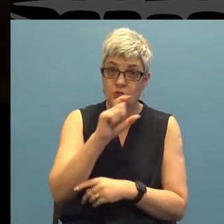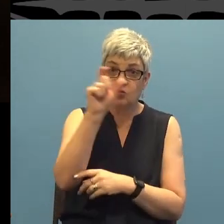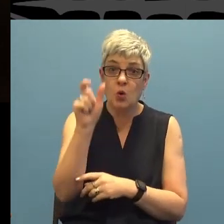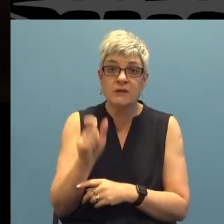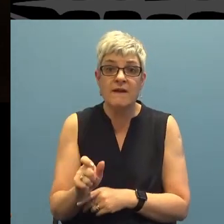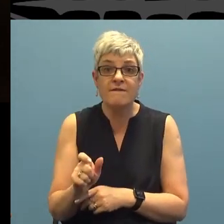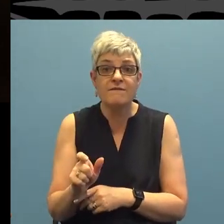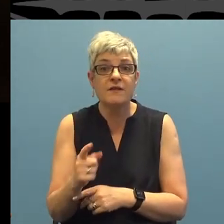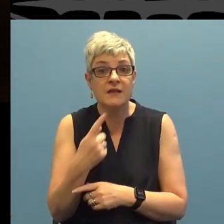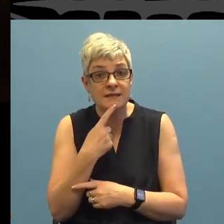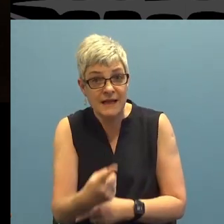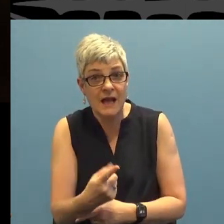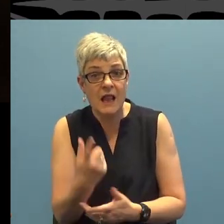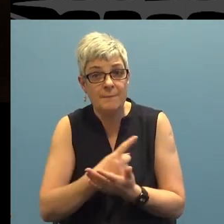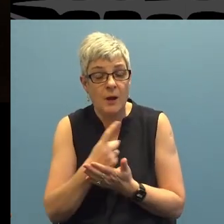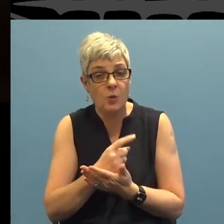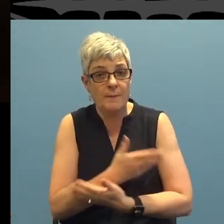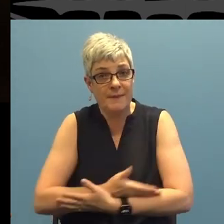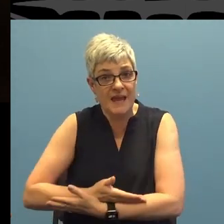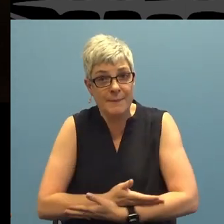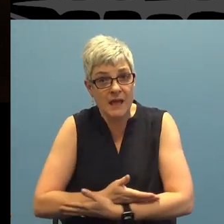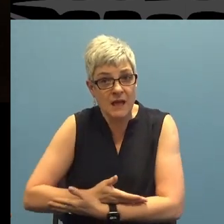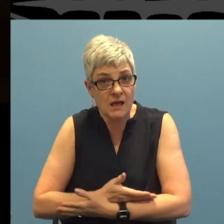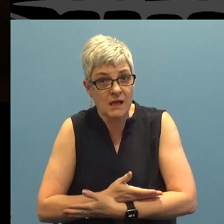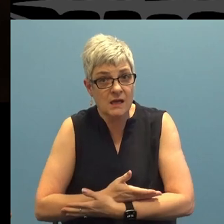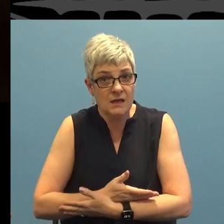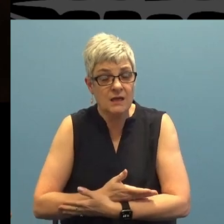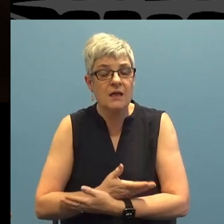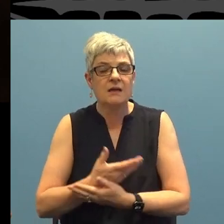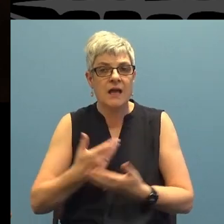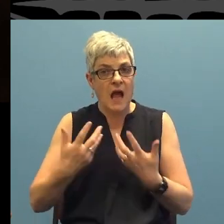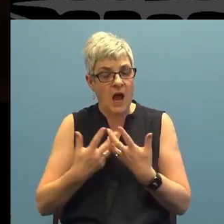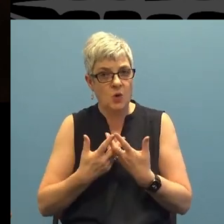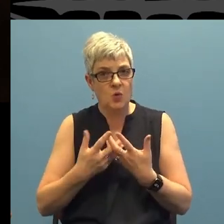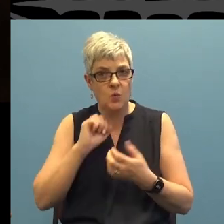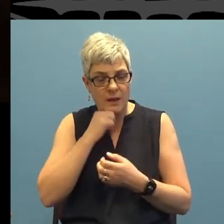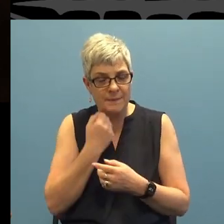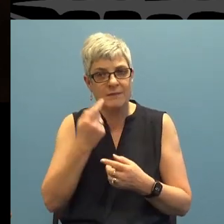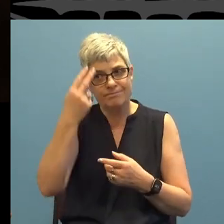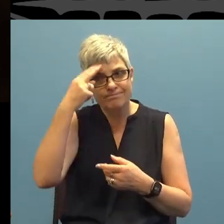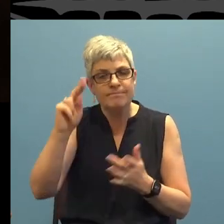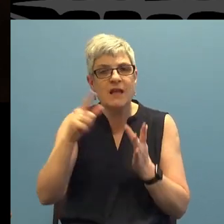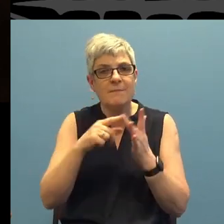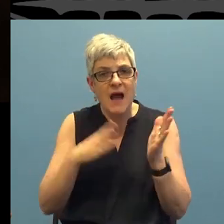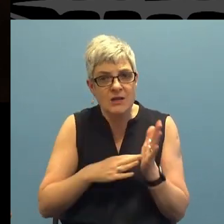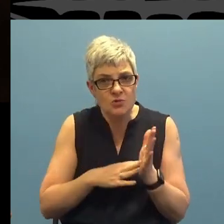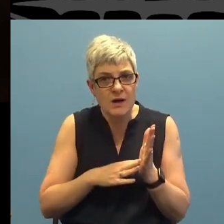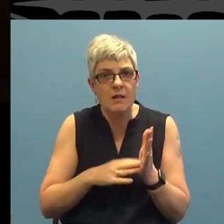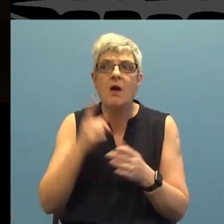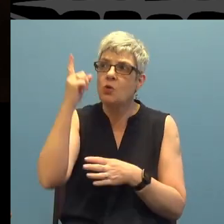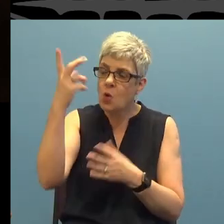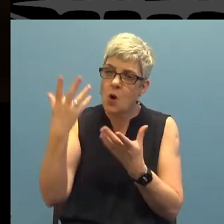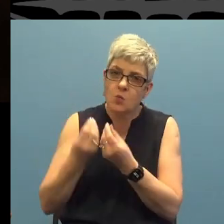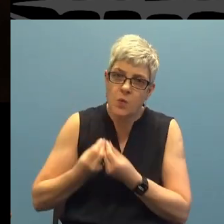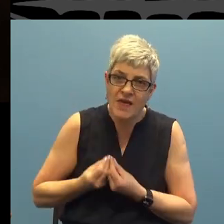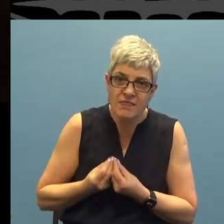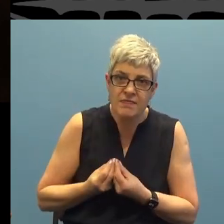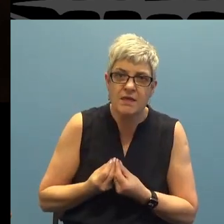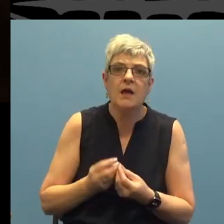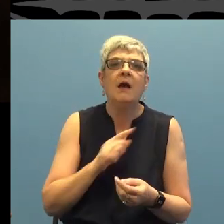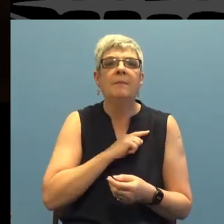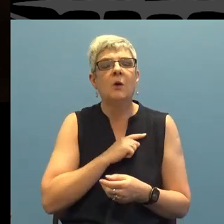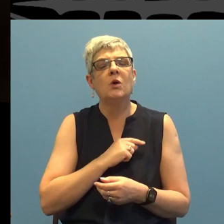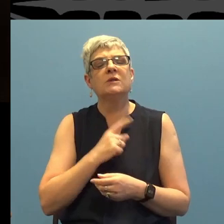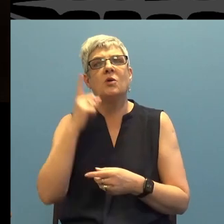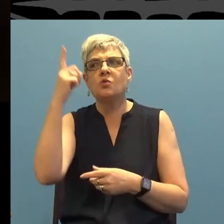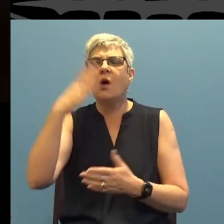Joseph to tell him about the baby that was to be born and how this baby would be called Emmanuel, God with us, because God loves